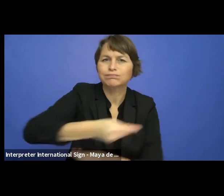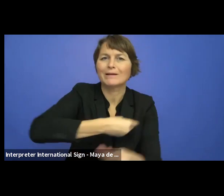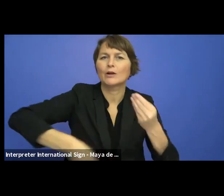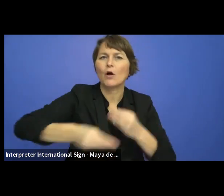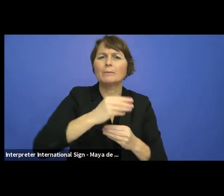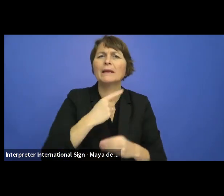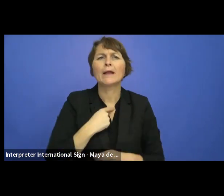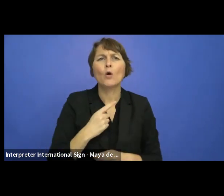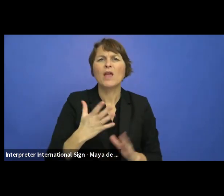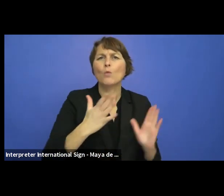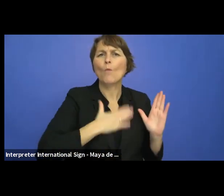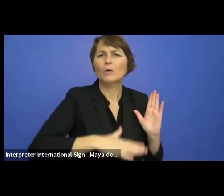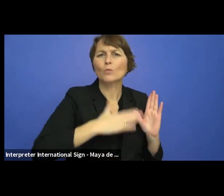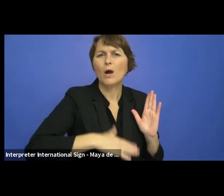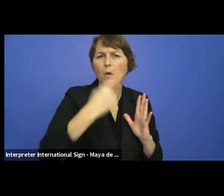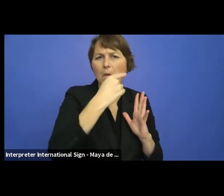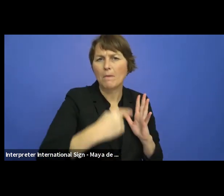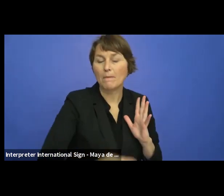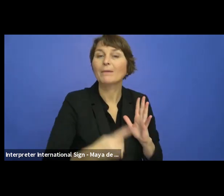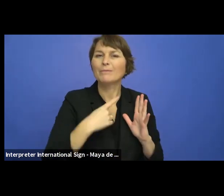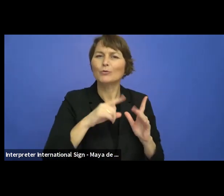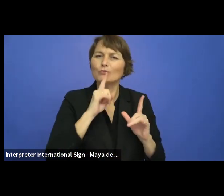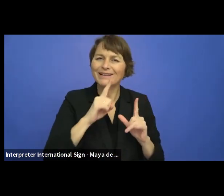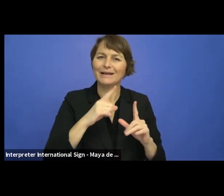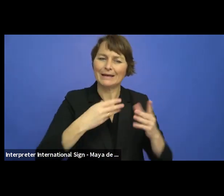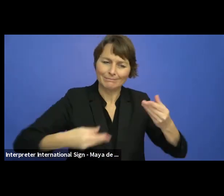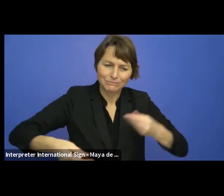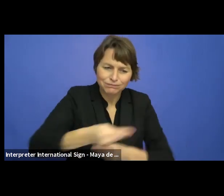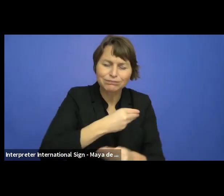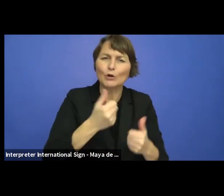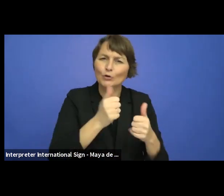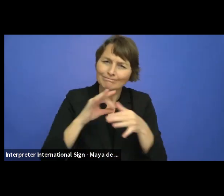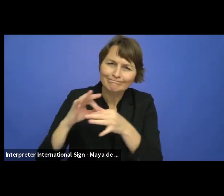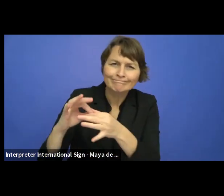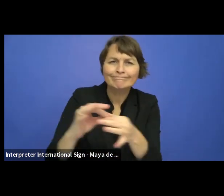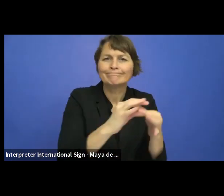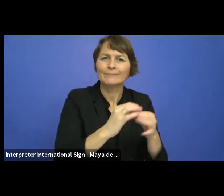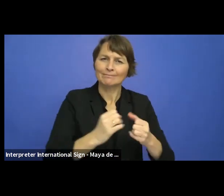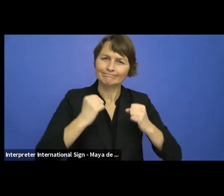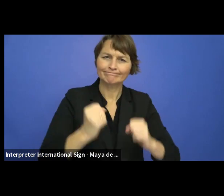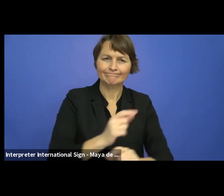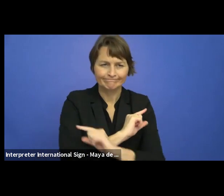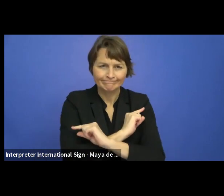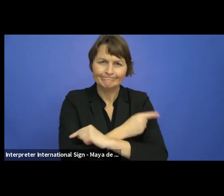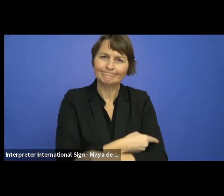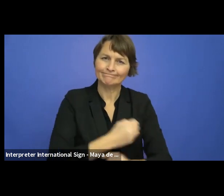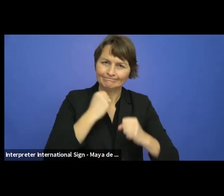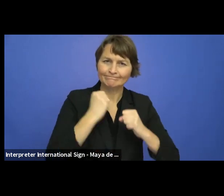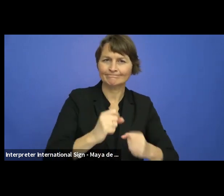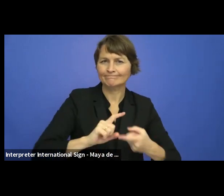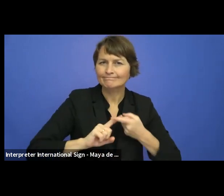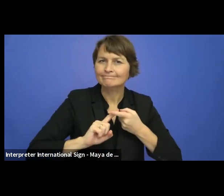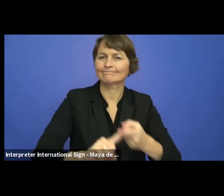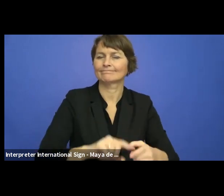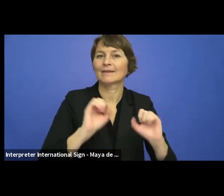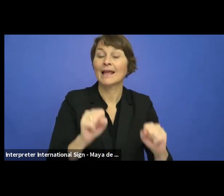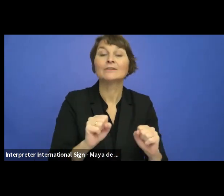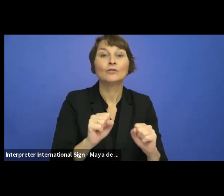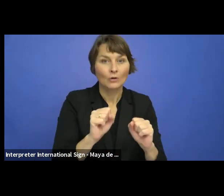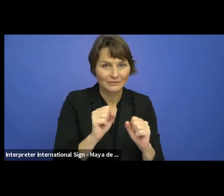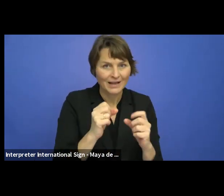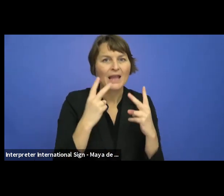into an ecology that is equitable, collaborative, resilient and restorative. It is critical that policy